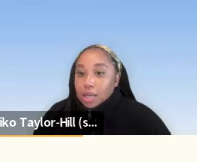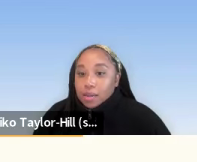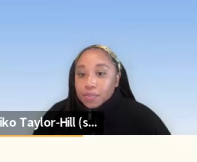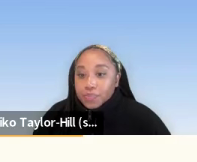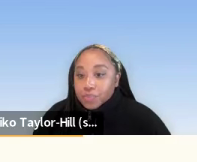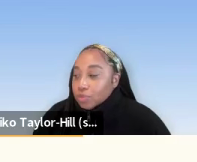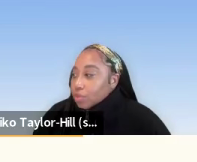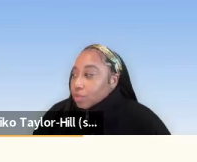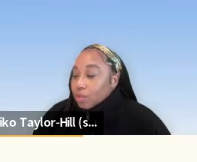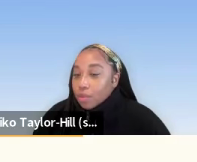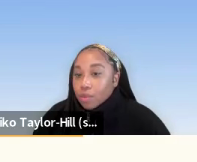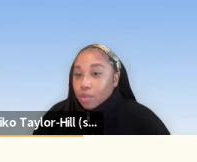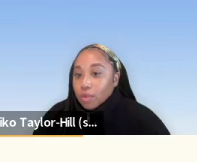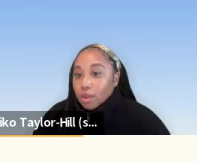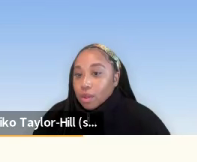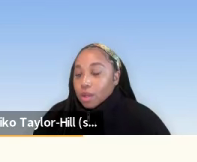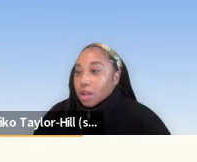here, Melinda.